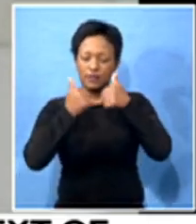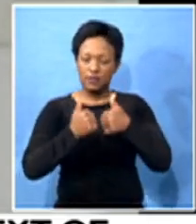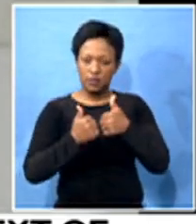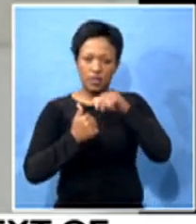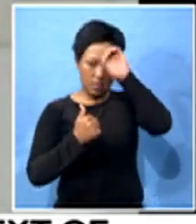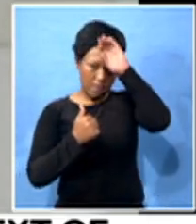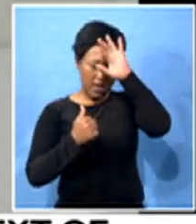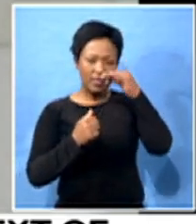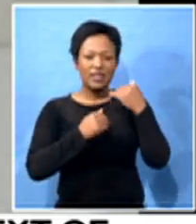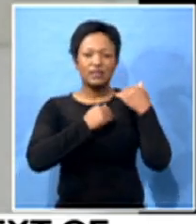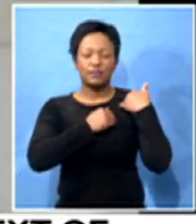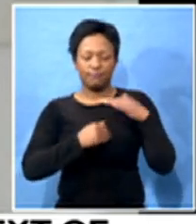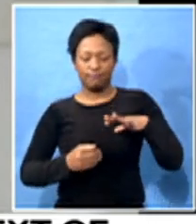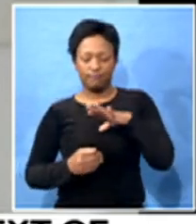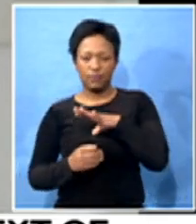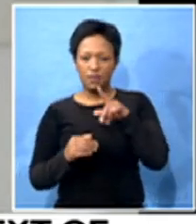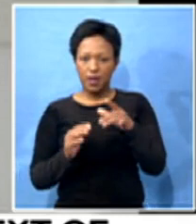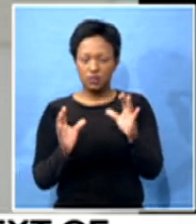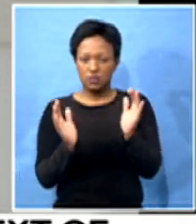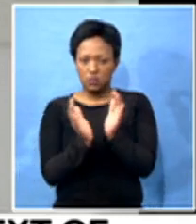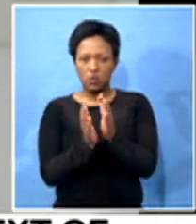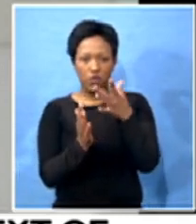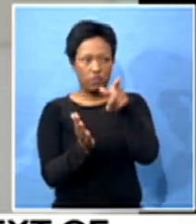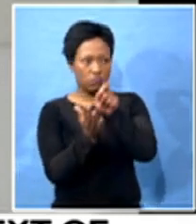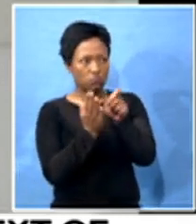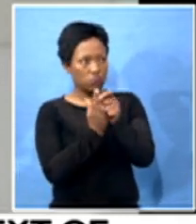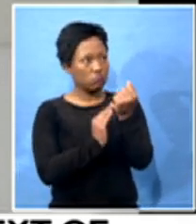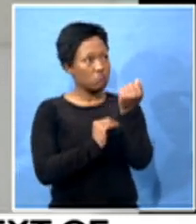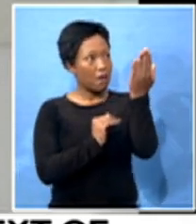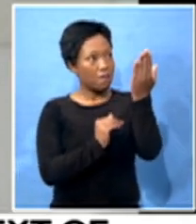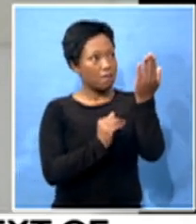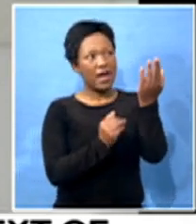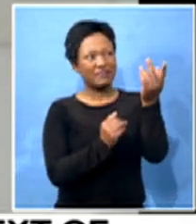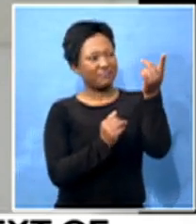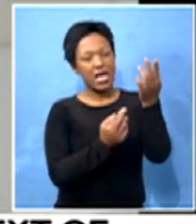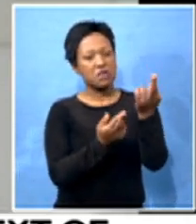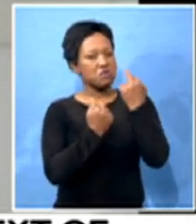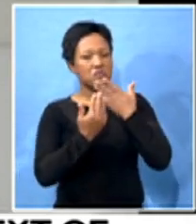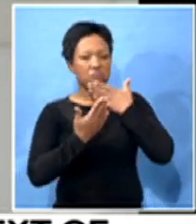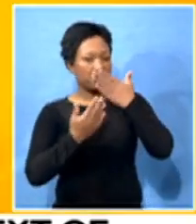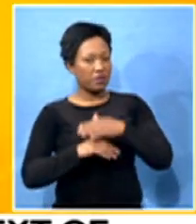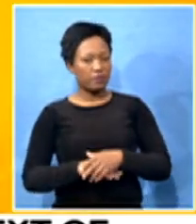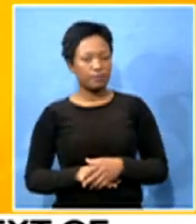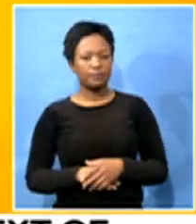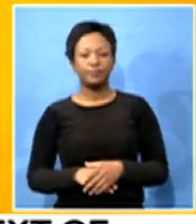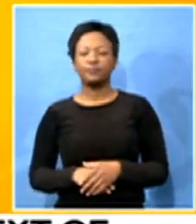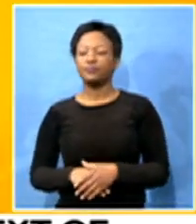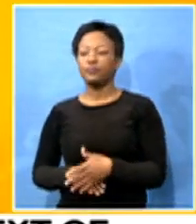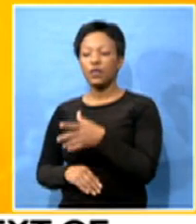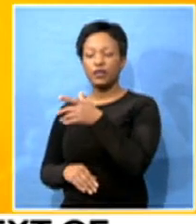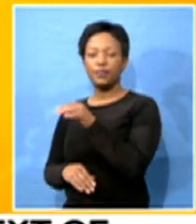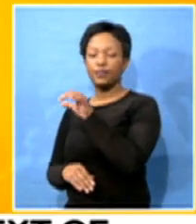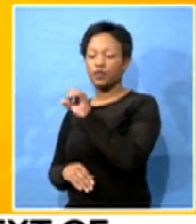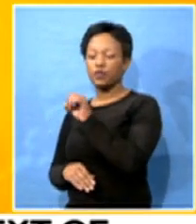Safety Council. We've written to them, and they have no courtesy to reply. Yeah. All right, Susan, let's get now your view,